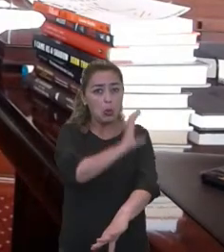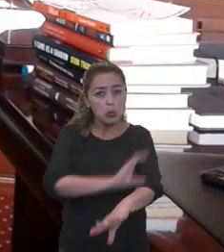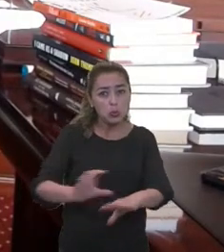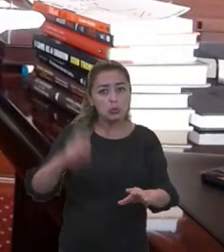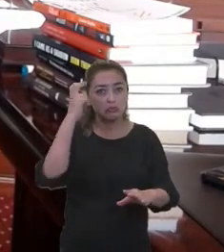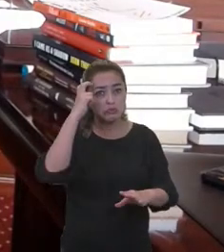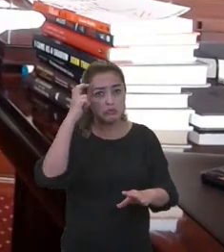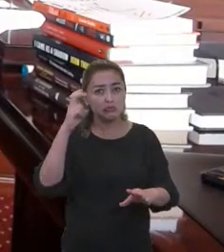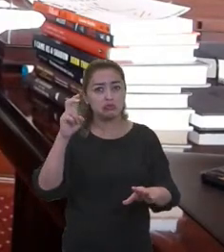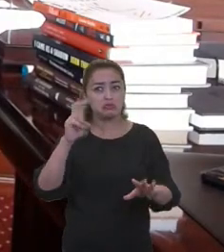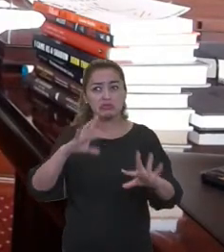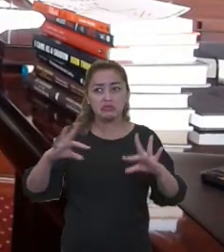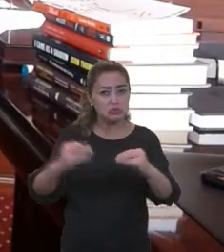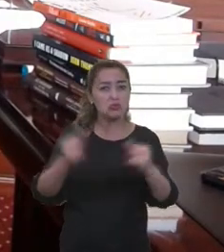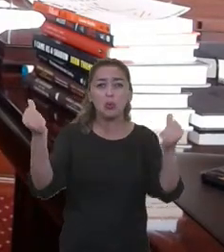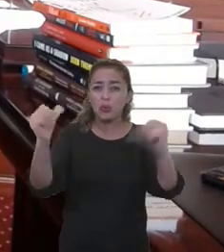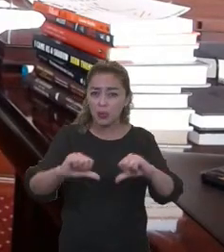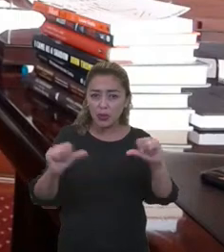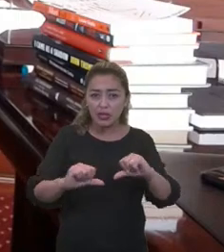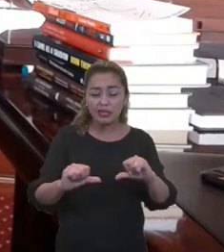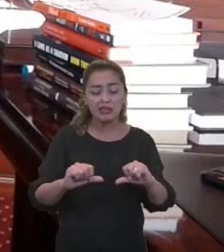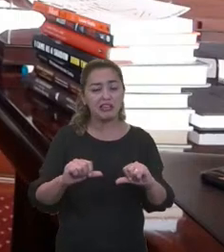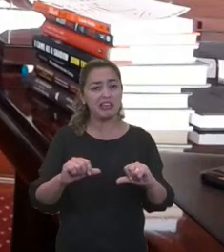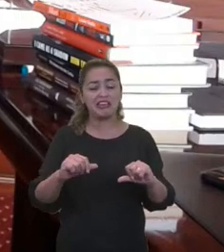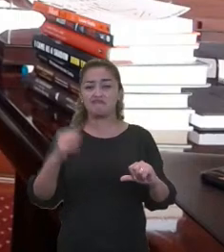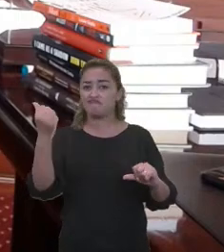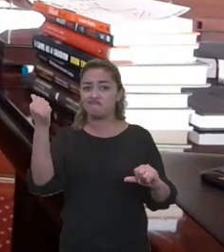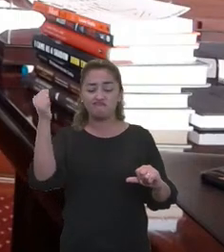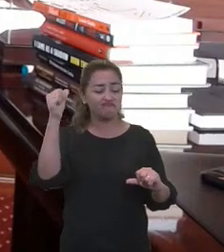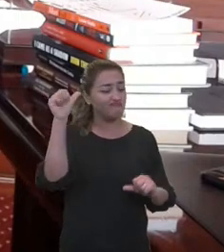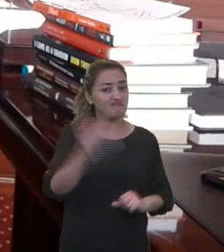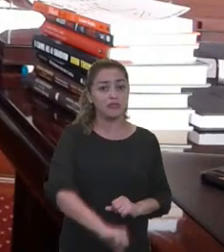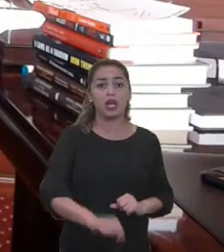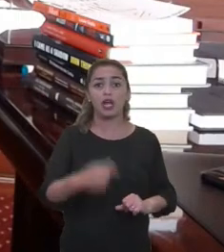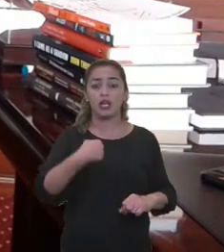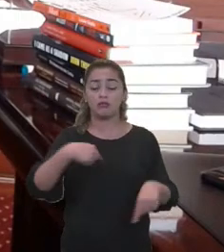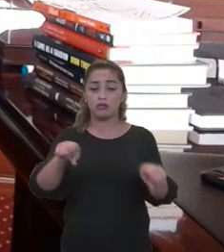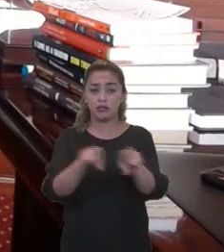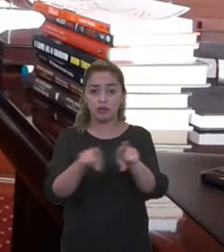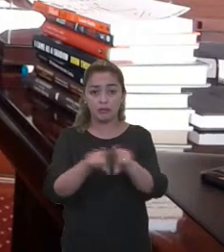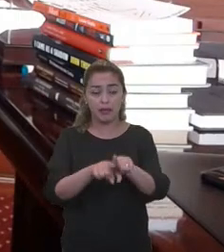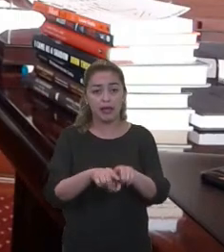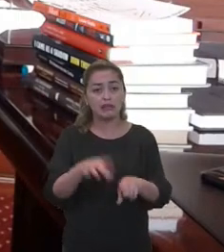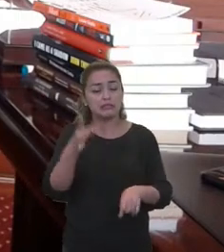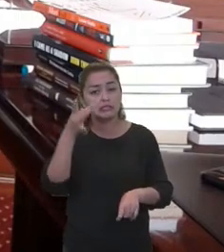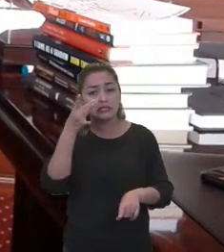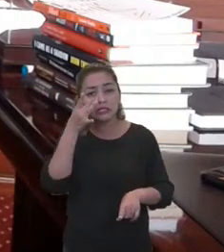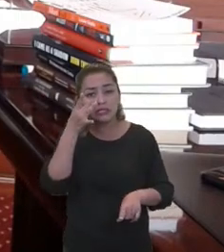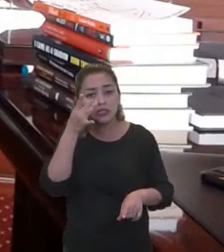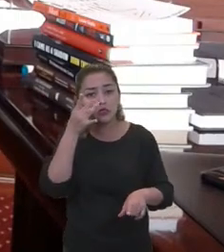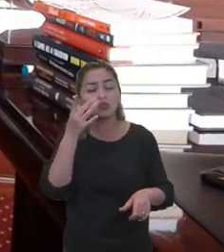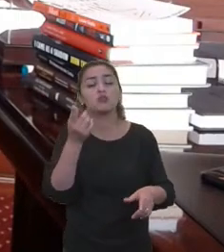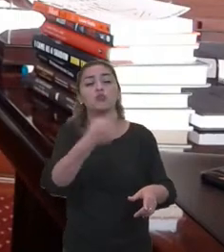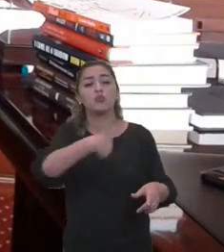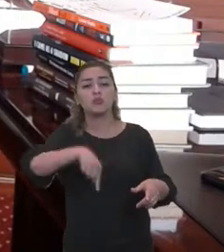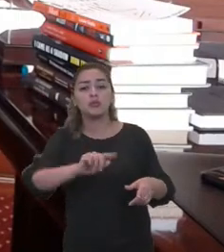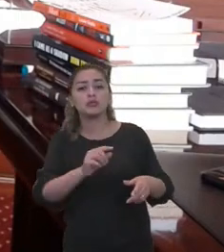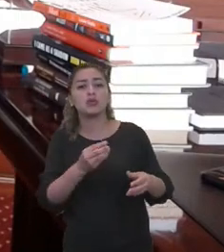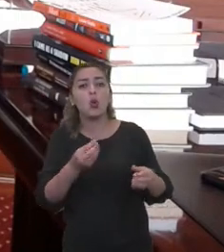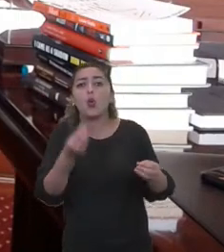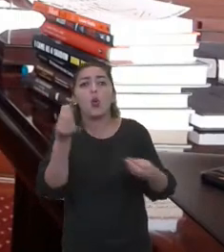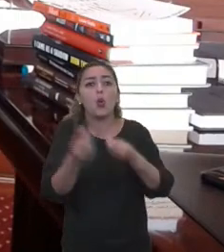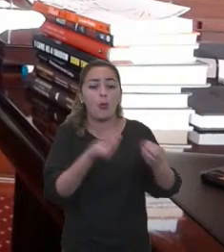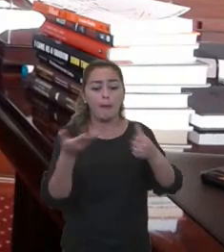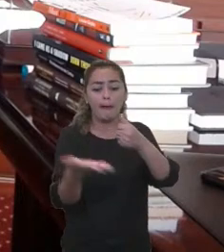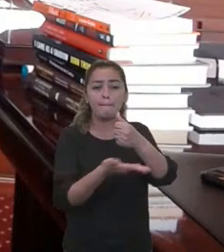organization. We were also in a decline from a business standpoint. We had a declining season ticket member base, declining